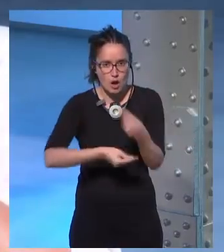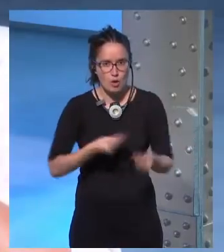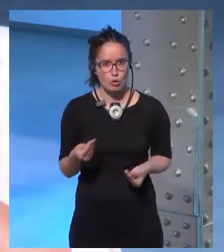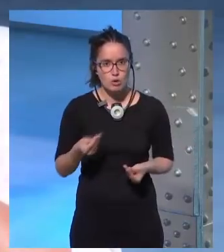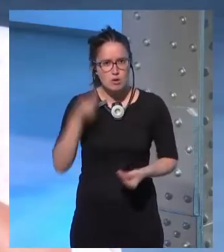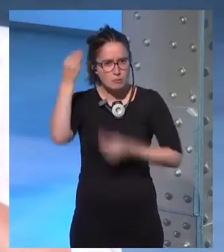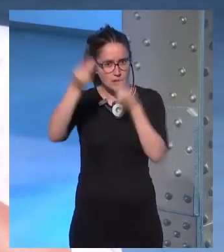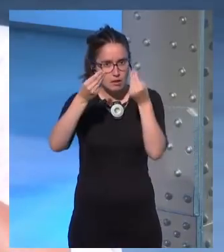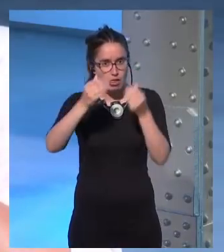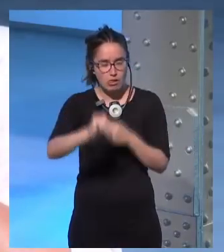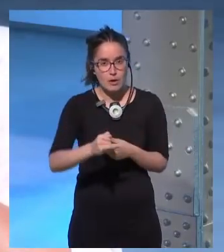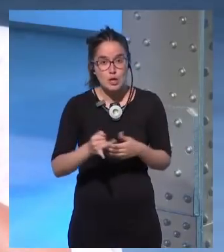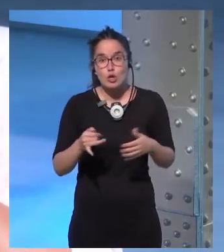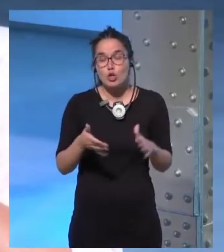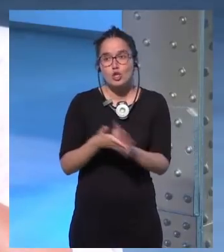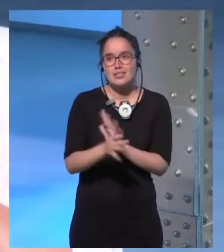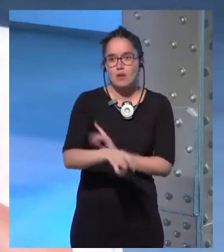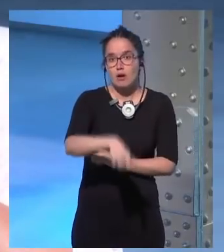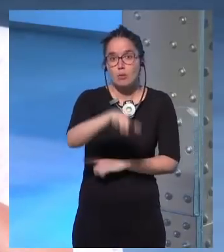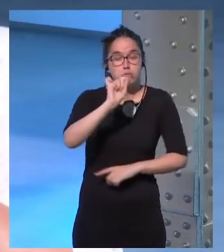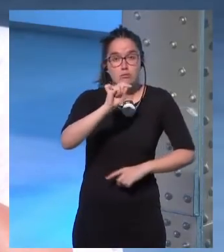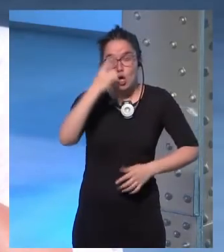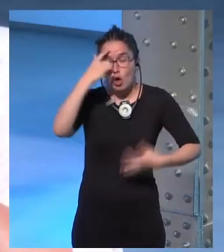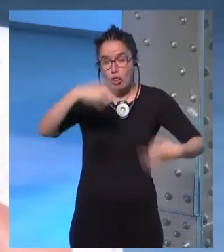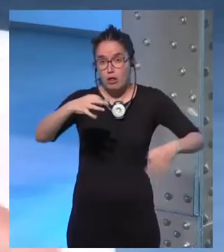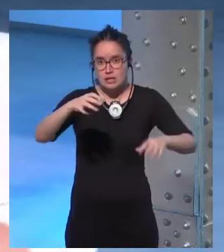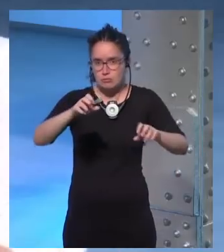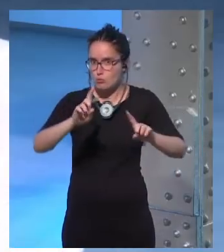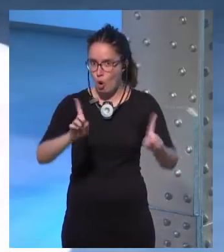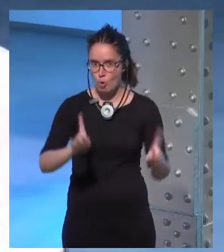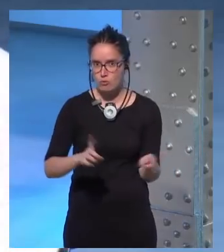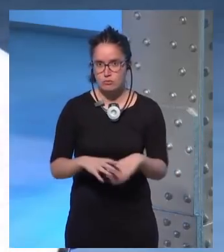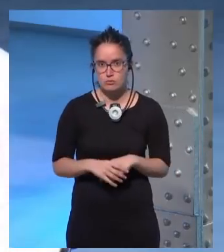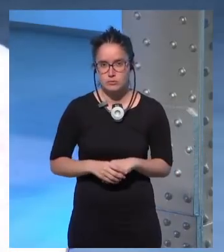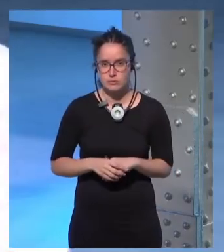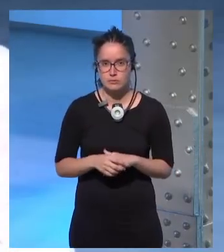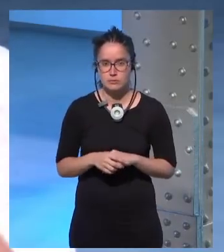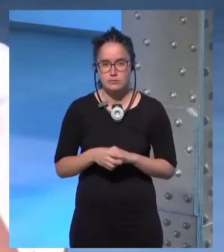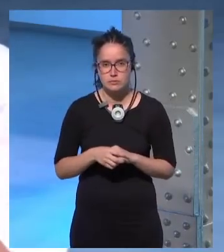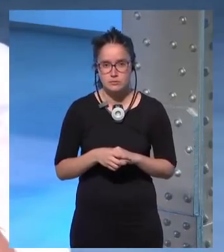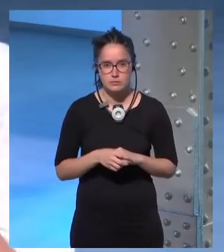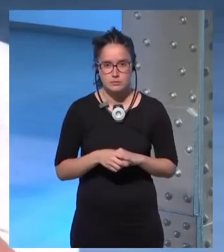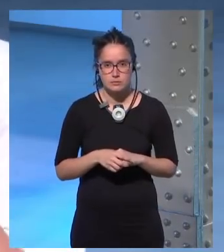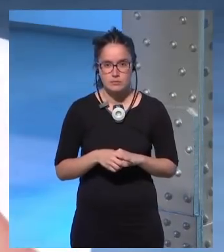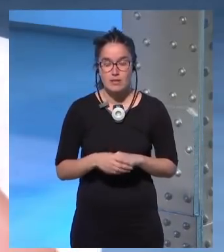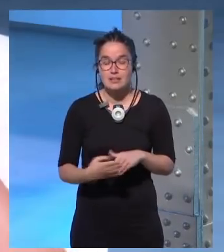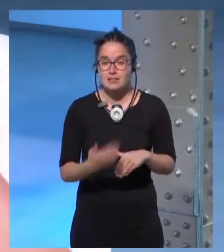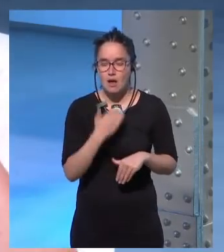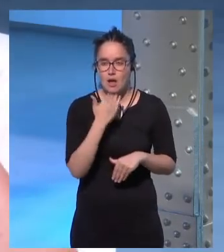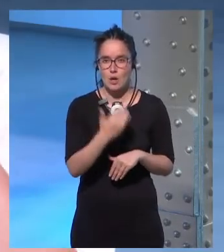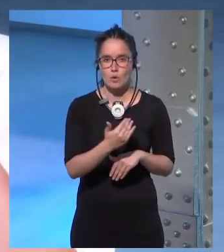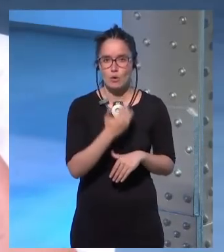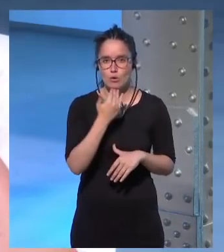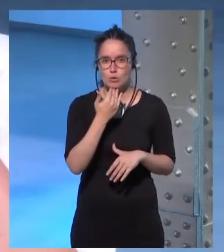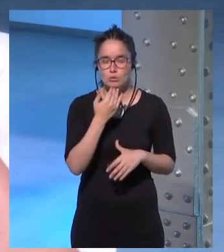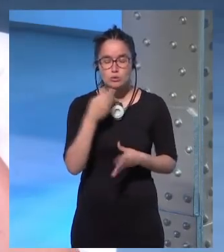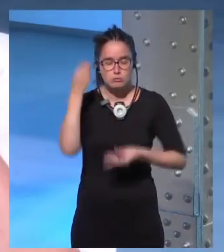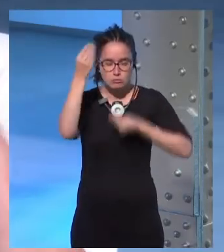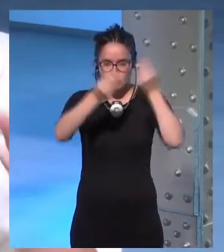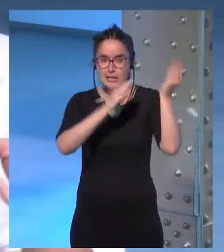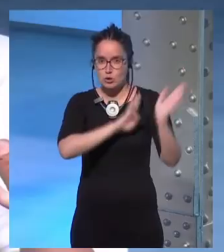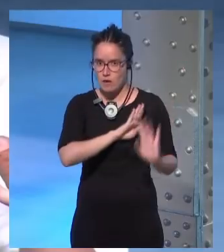anymore. So I do. It's something I'm certainly aware of. I think about, quite a bit. Like, what am